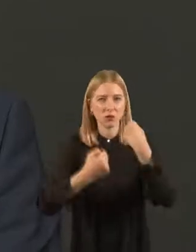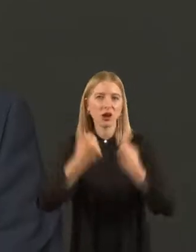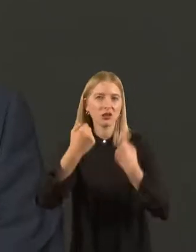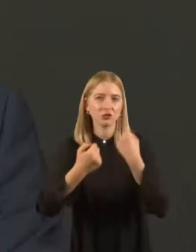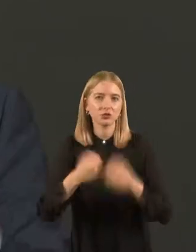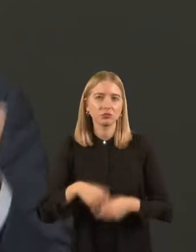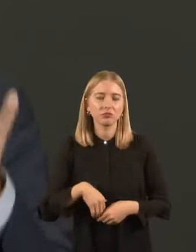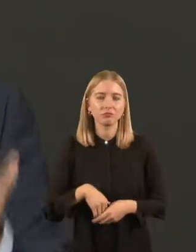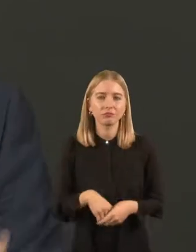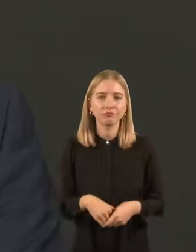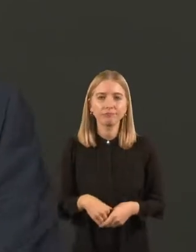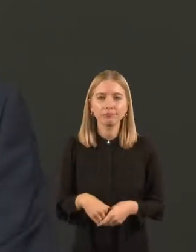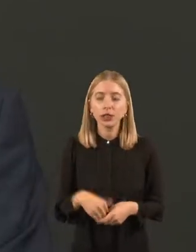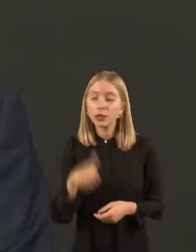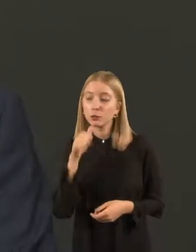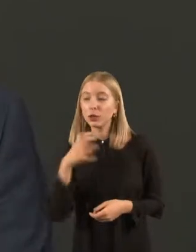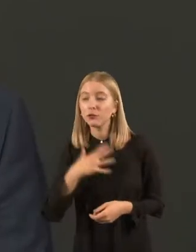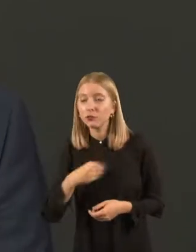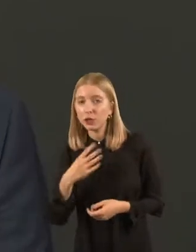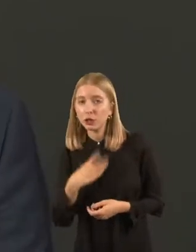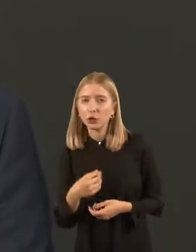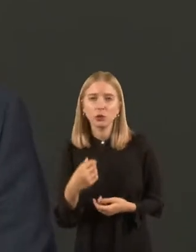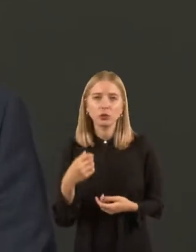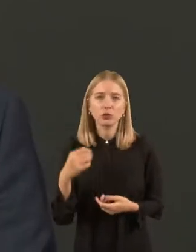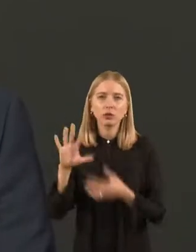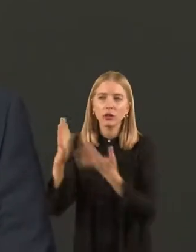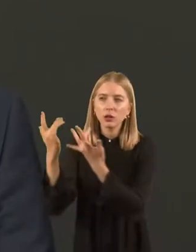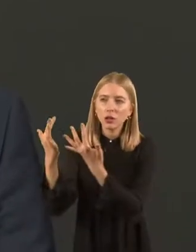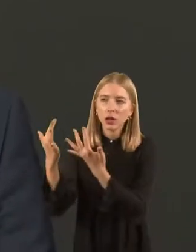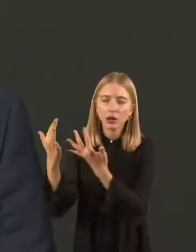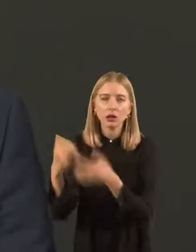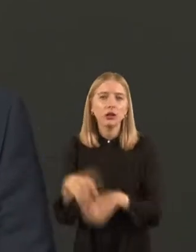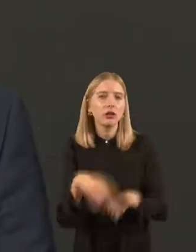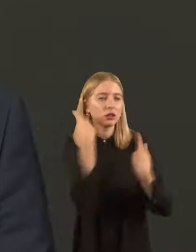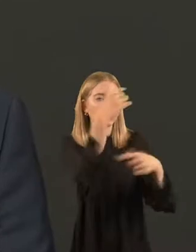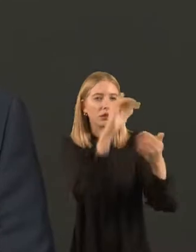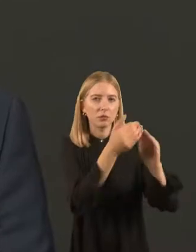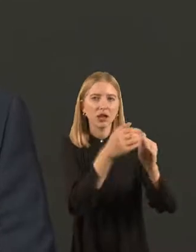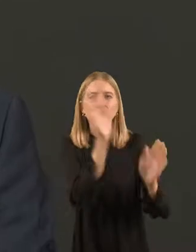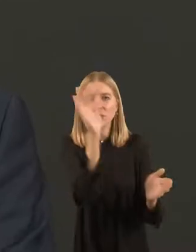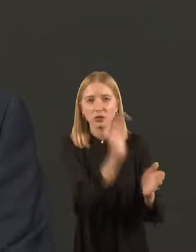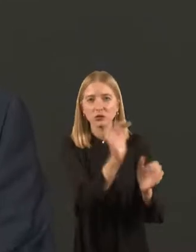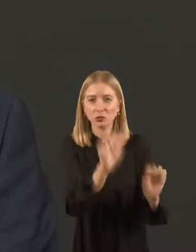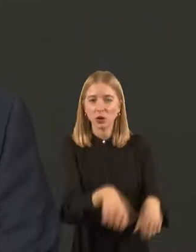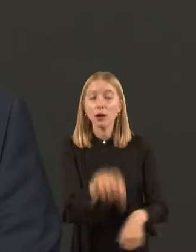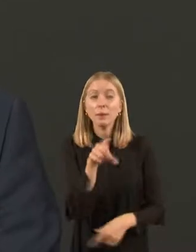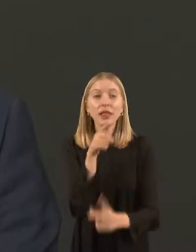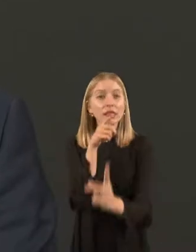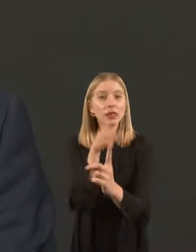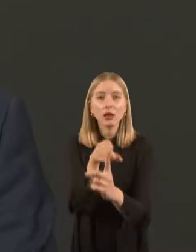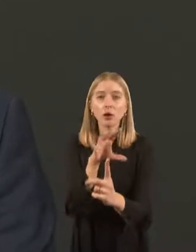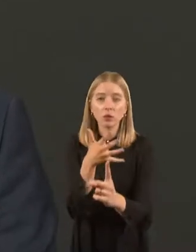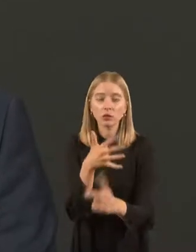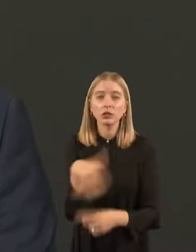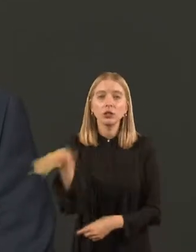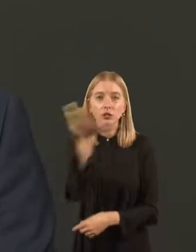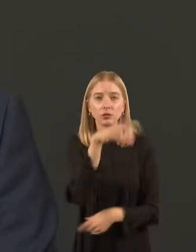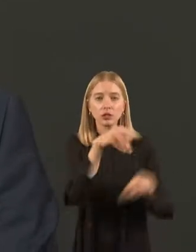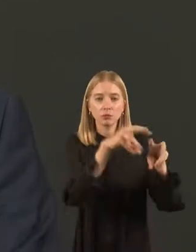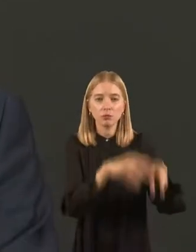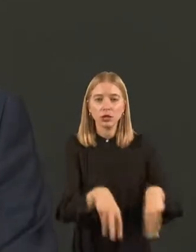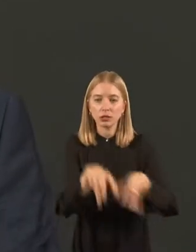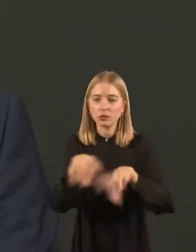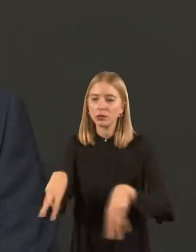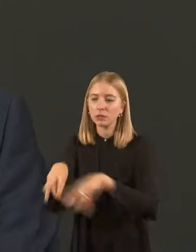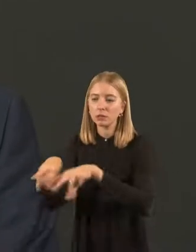Lithuania, about 55% of all trips are by car. There are slight differences, but the average is